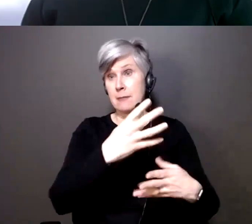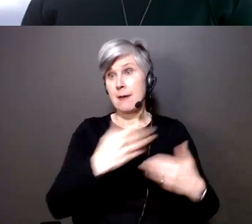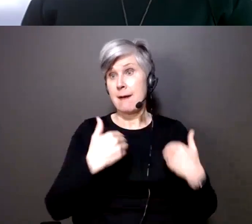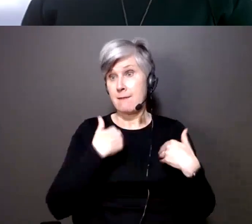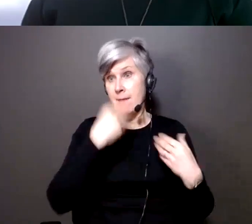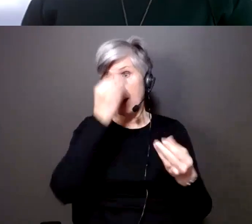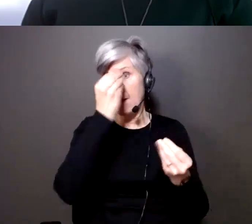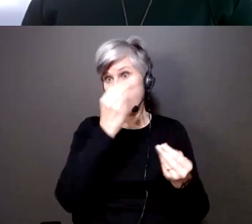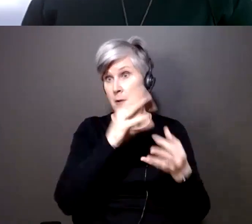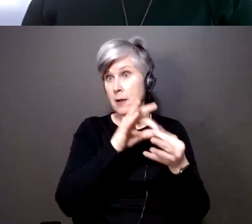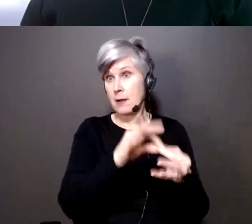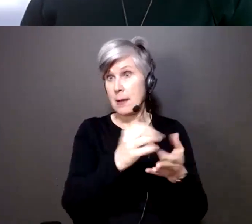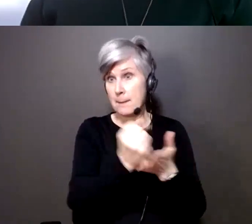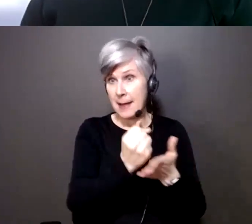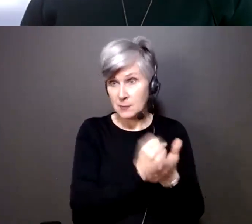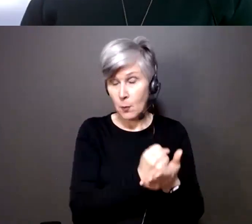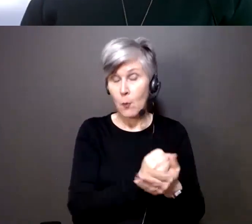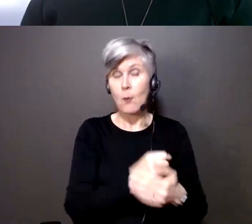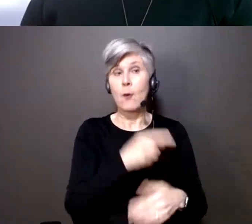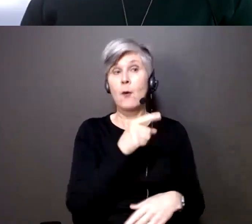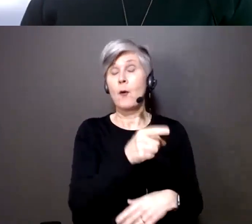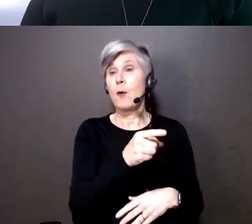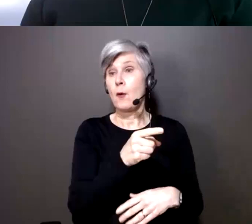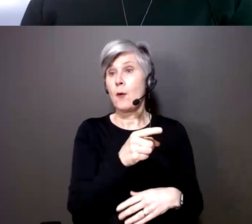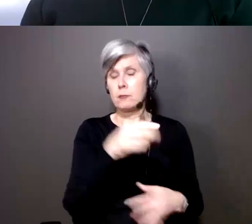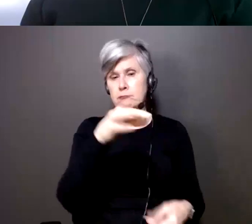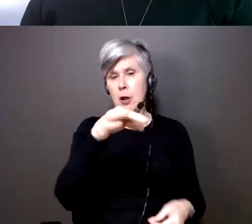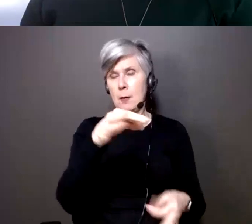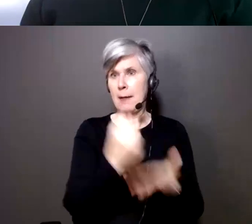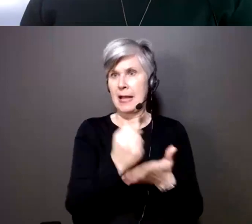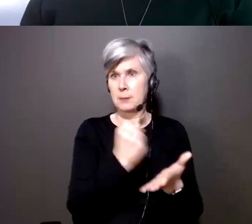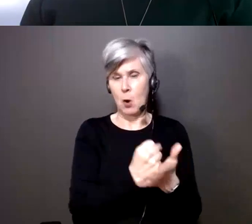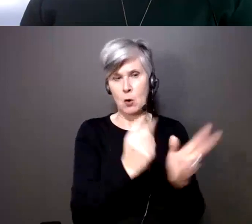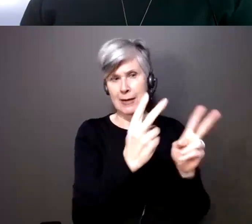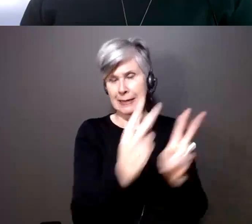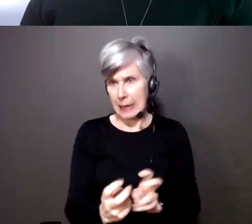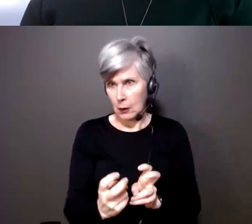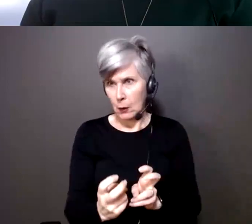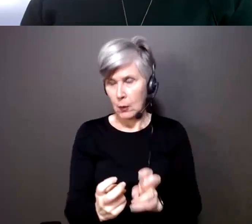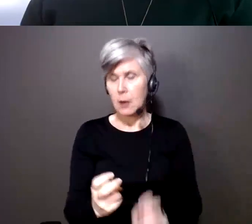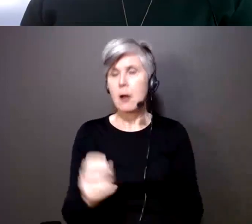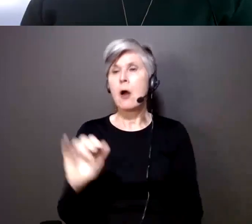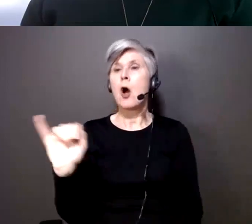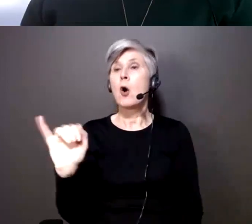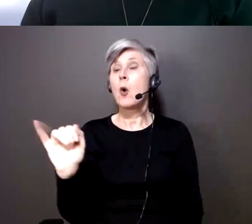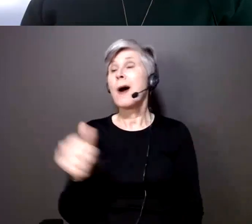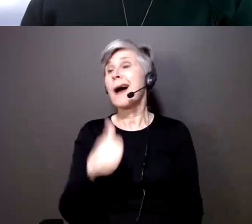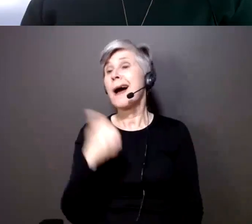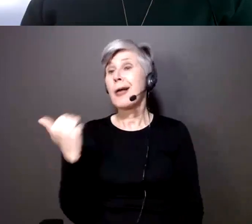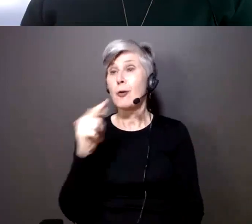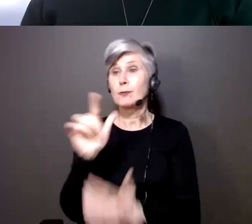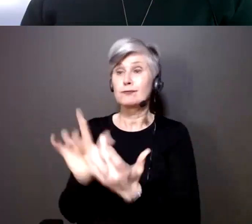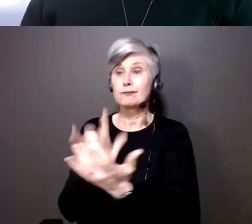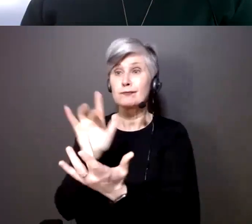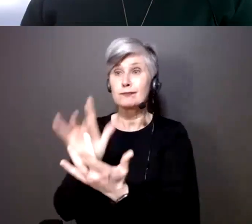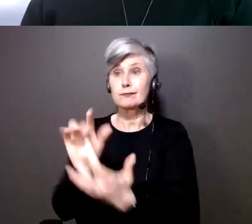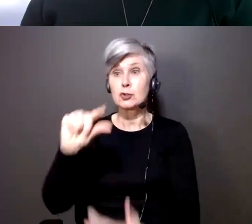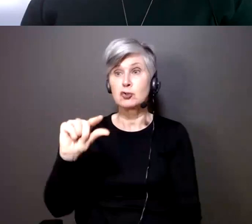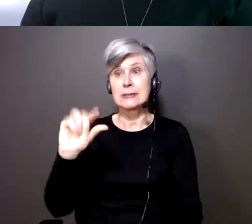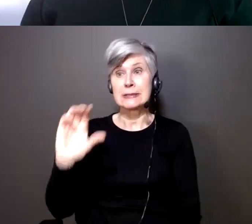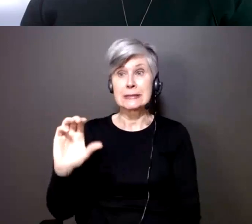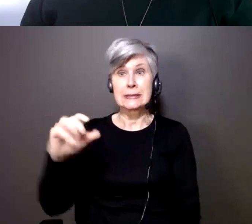download. The other place where you can find information is on GCpedia, and we'll send all the links in